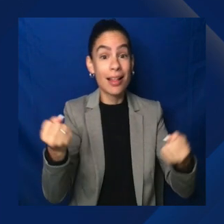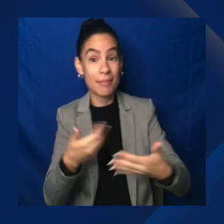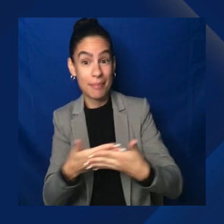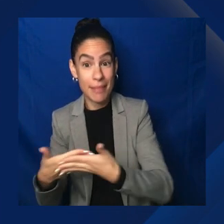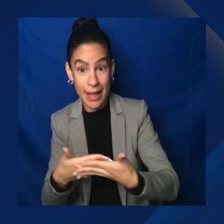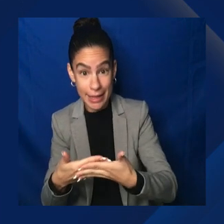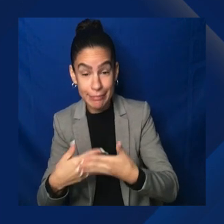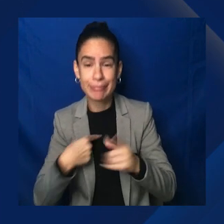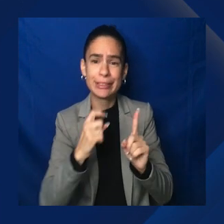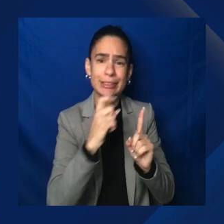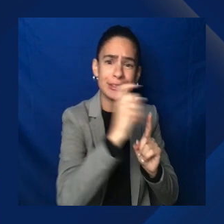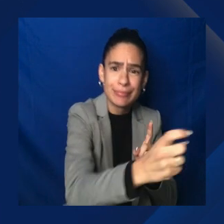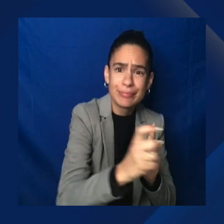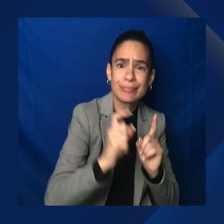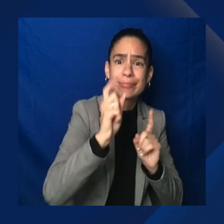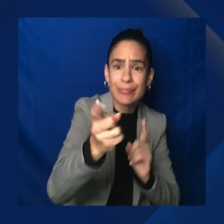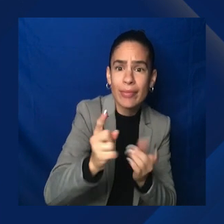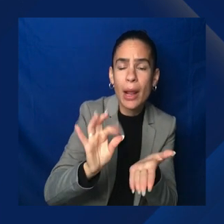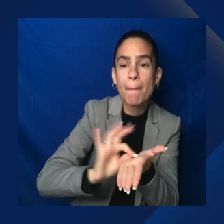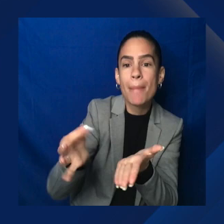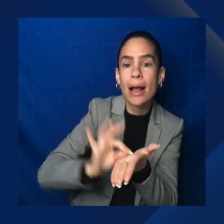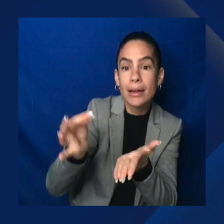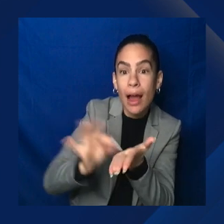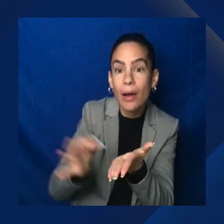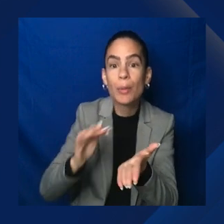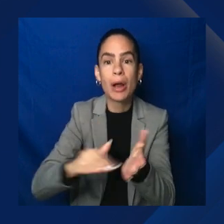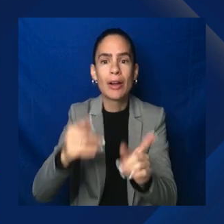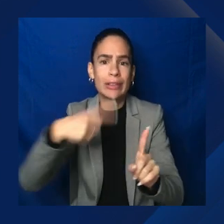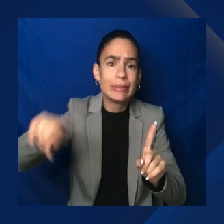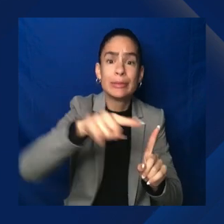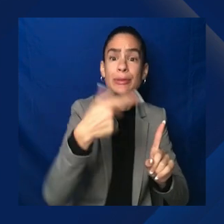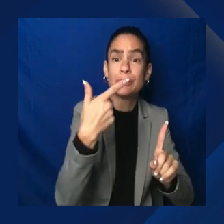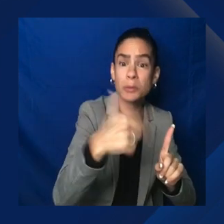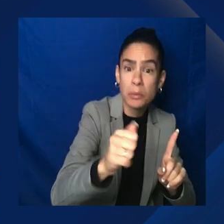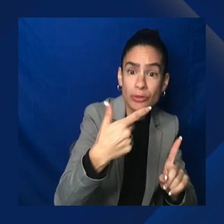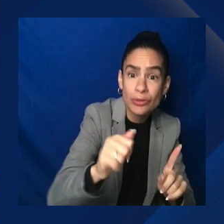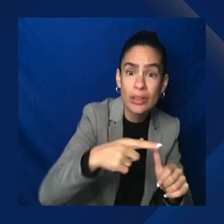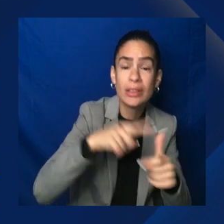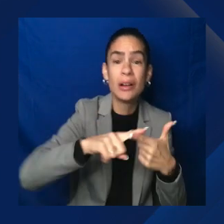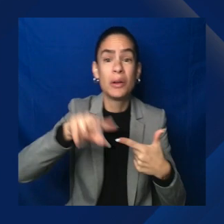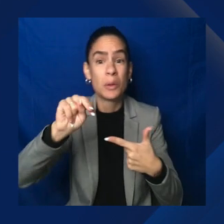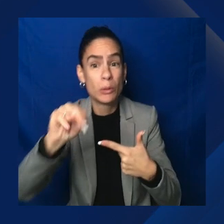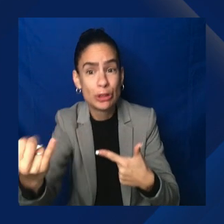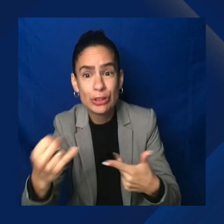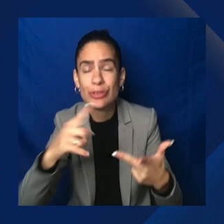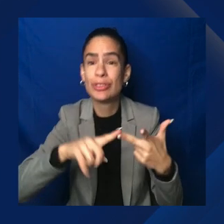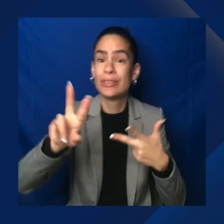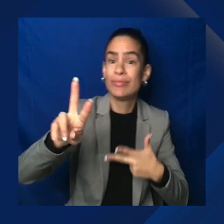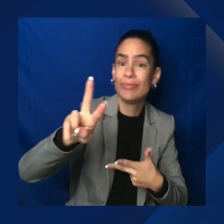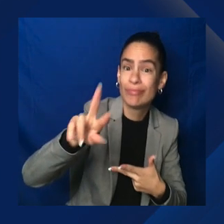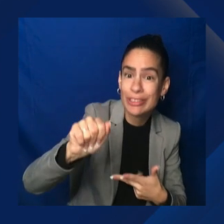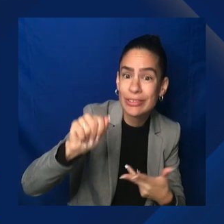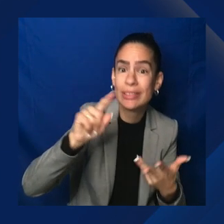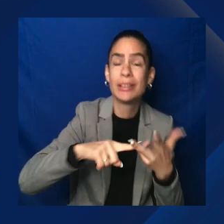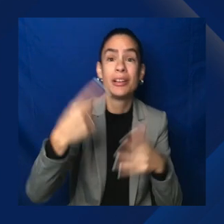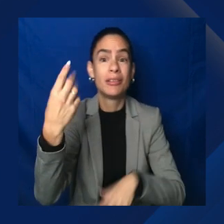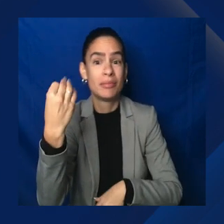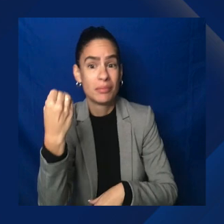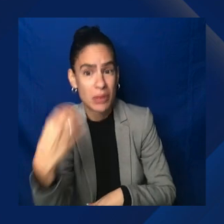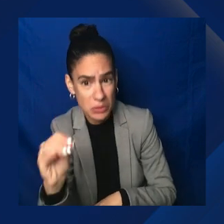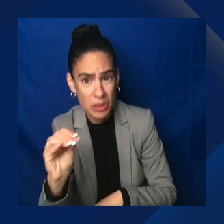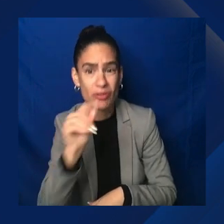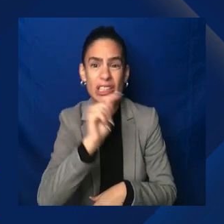Illinois, Georgia, Missouri, New Jersey, and Virginia. We know how critical this coverage can